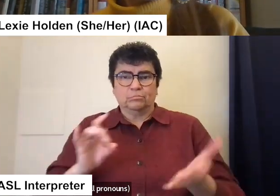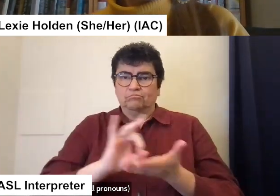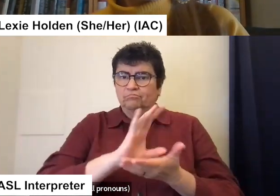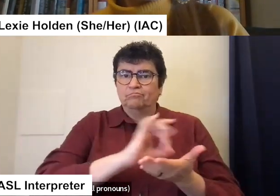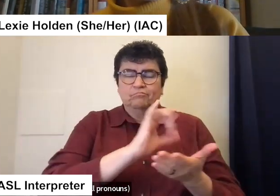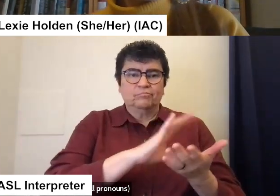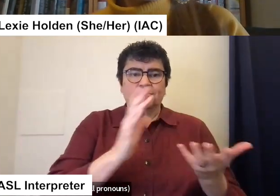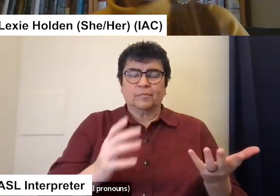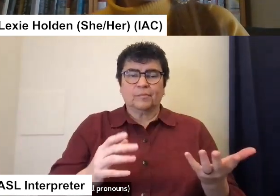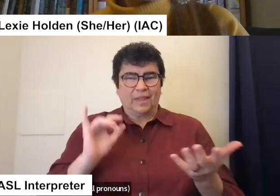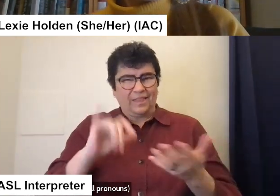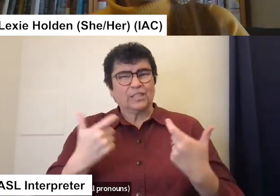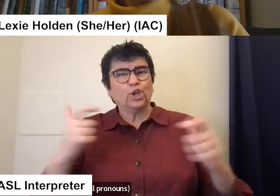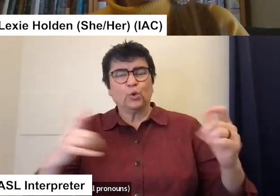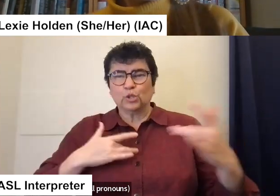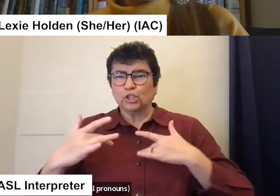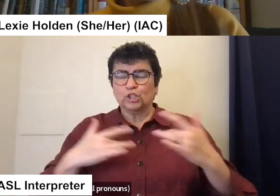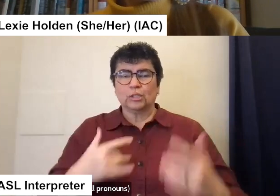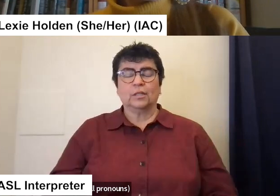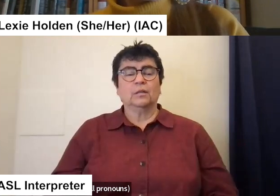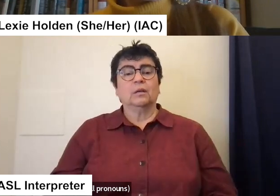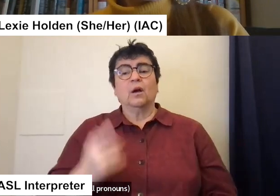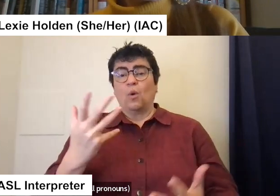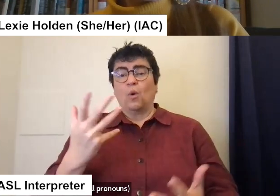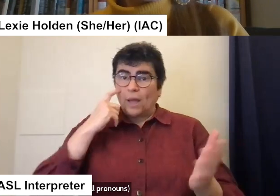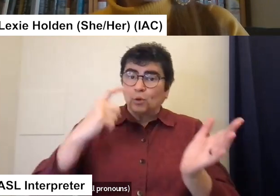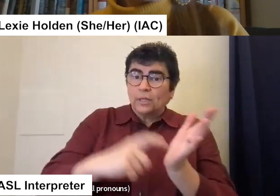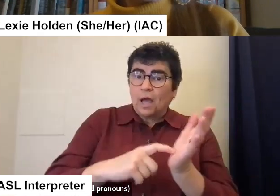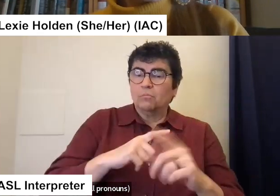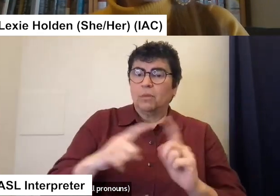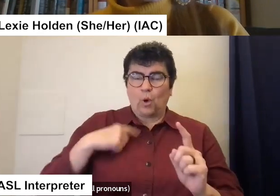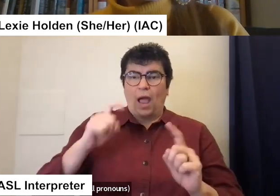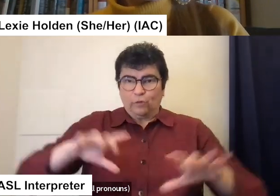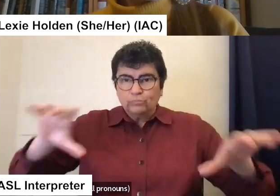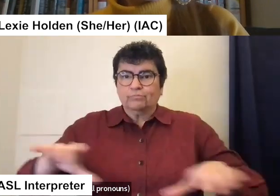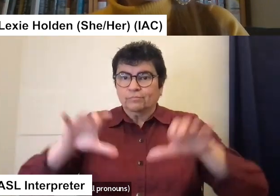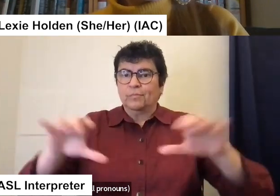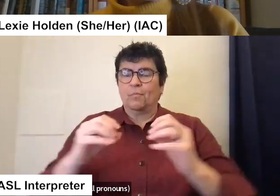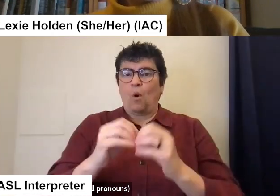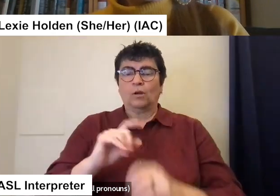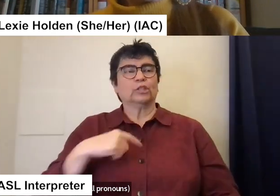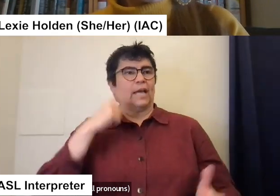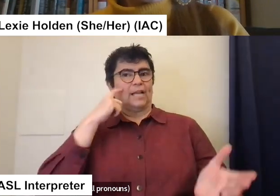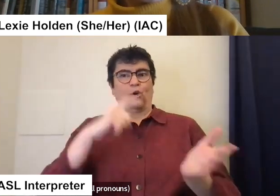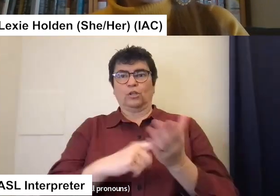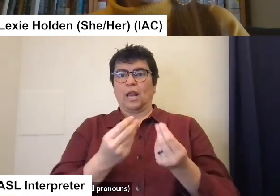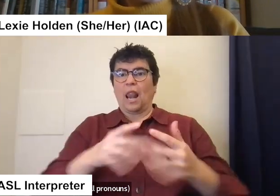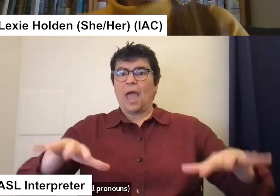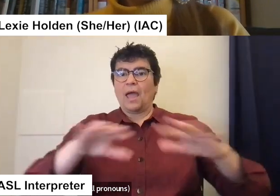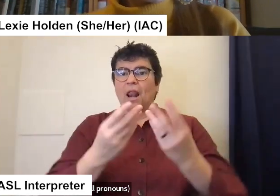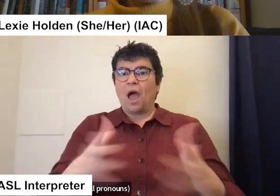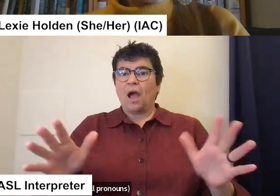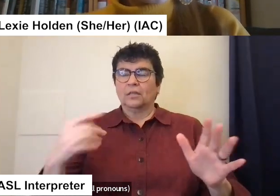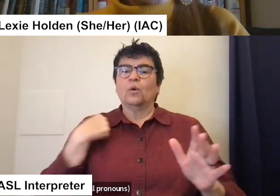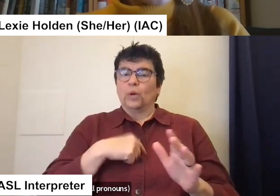thinking about ways that we can, one, acknowledge, but then you need to take more steps beyond just acknowledging the land loss, right? We